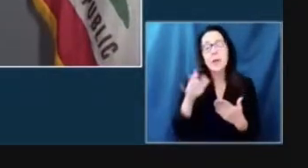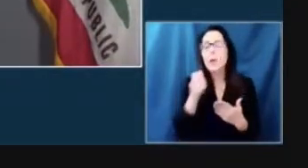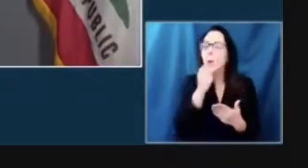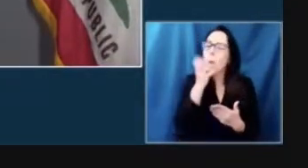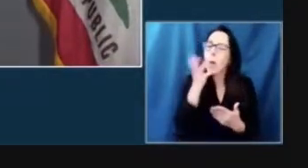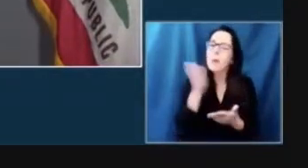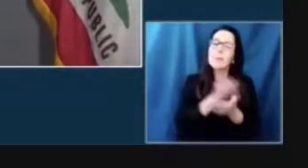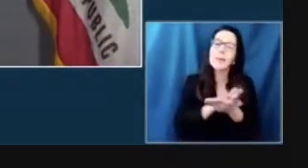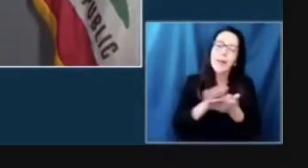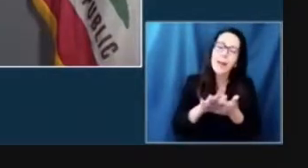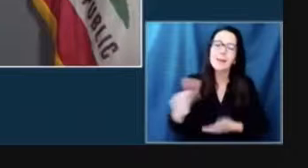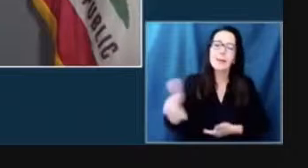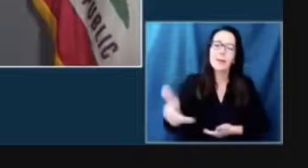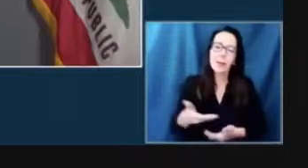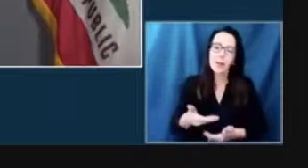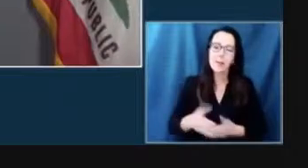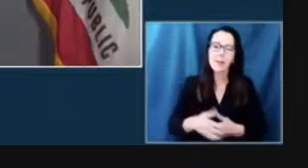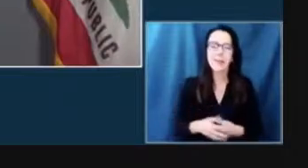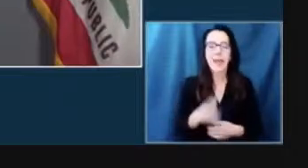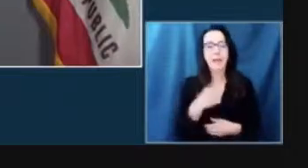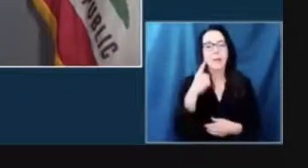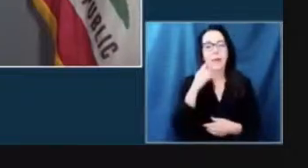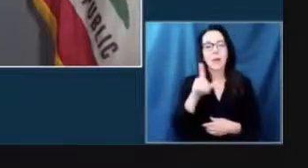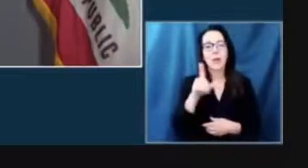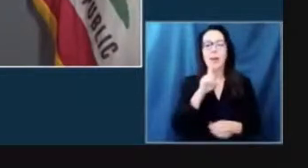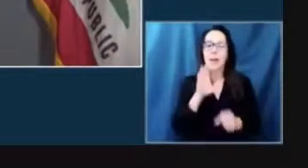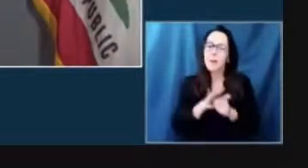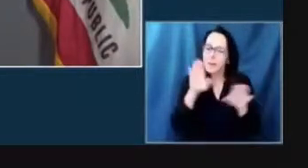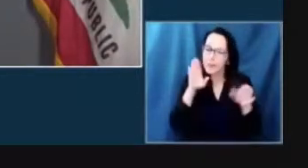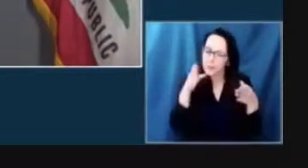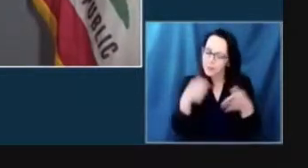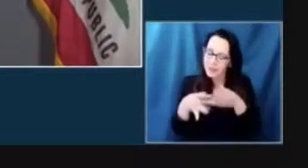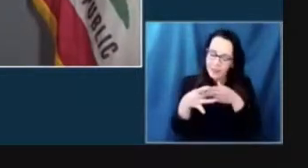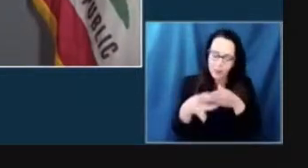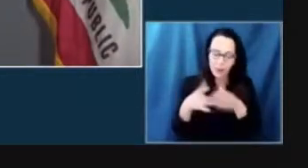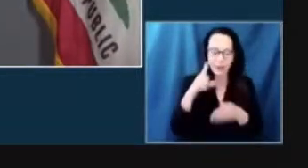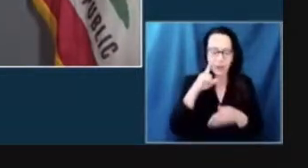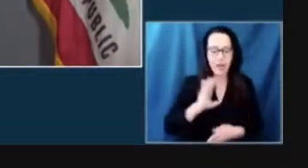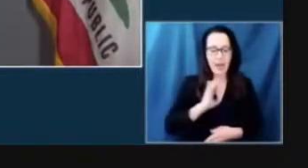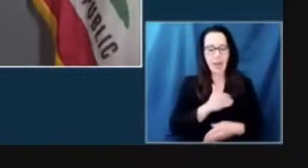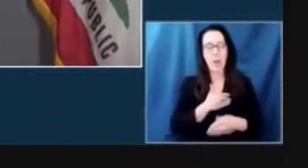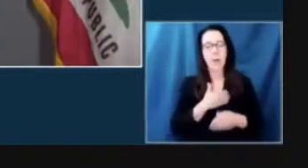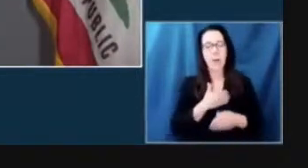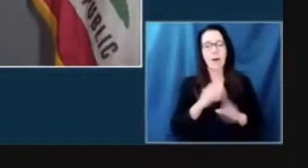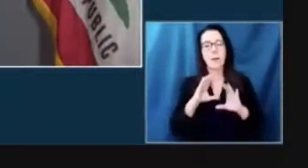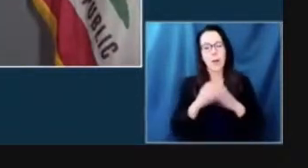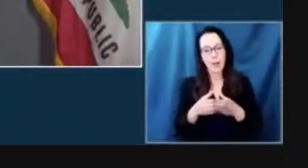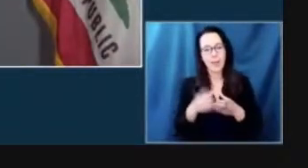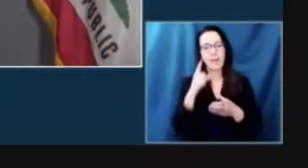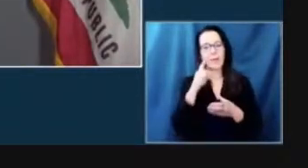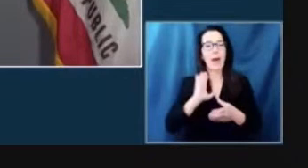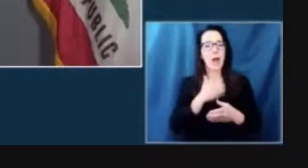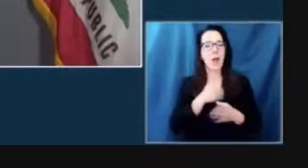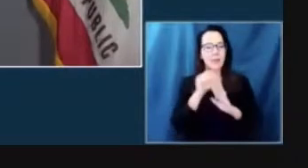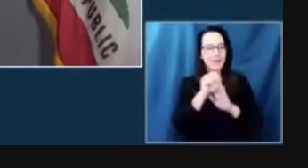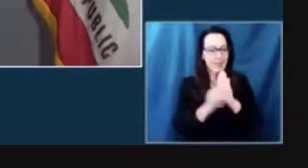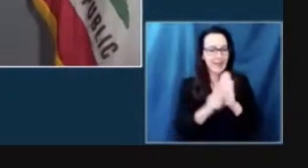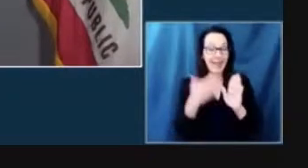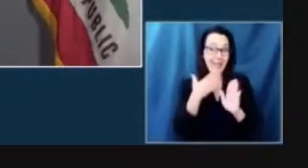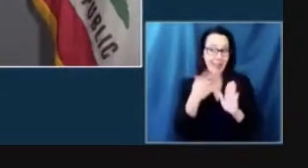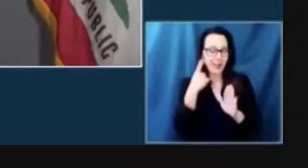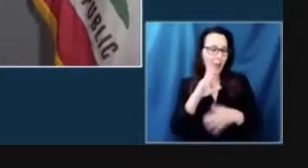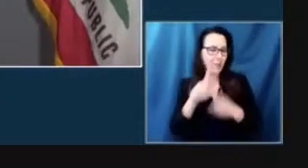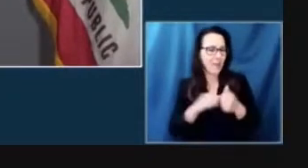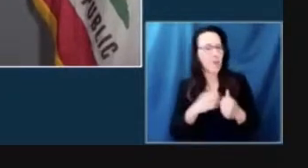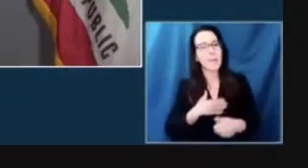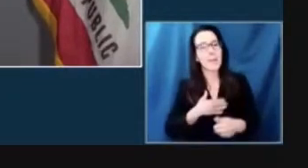kind introduction and for your committed leadership for our party and for our state. And thank you for referencing my granddaughter, Bella,